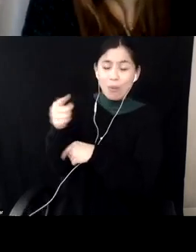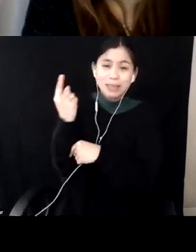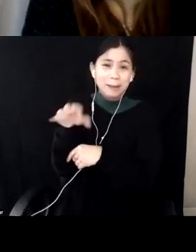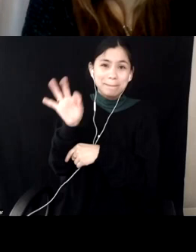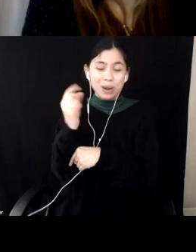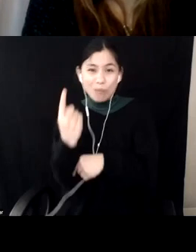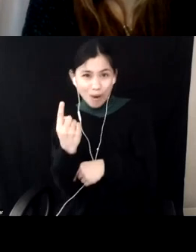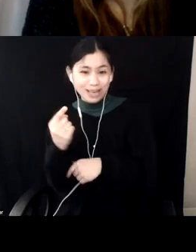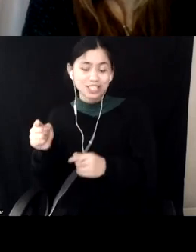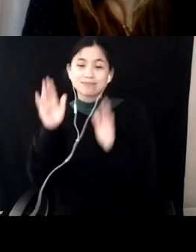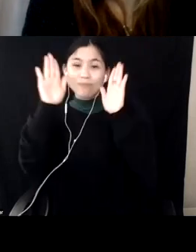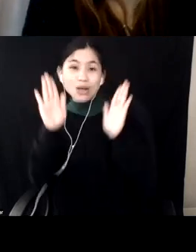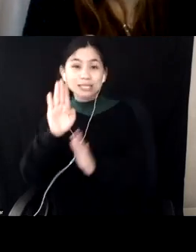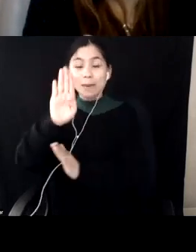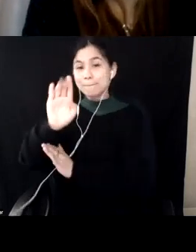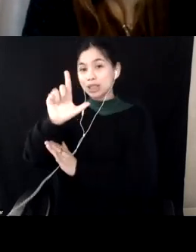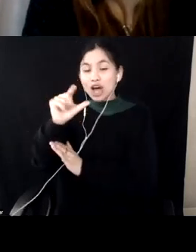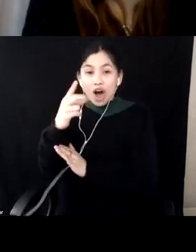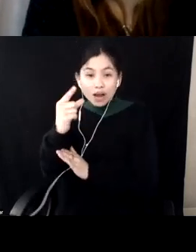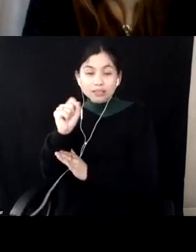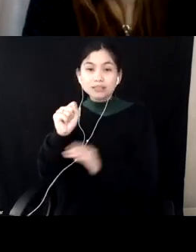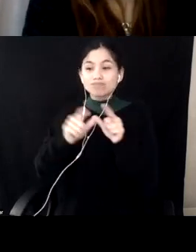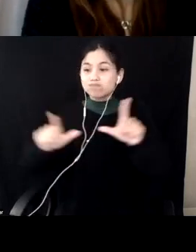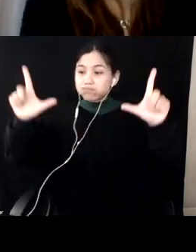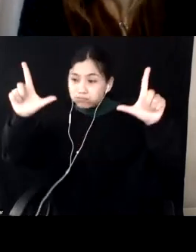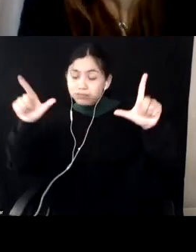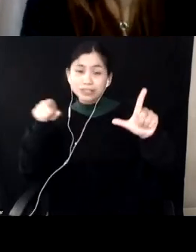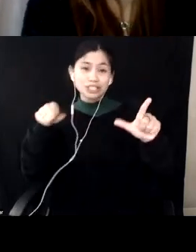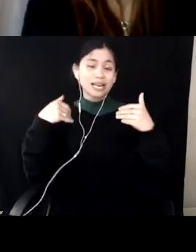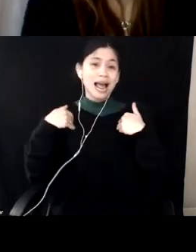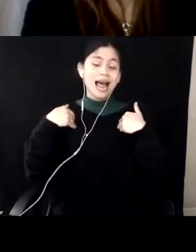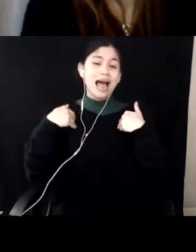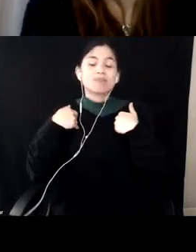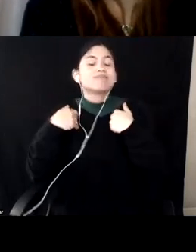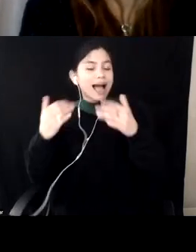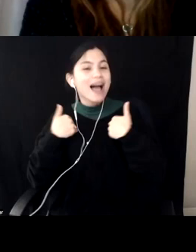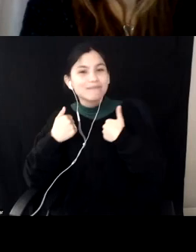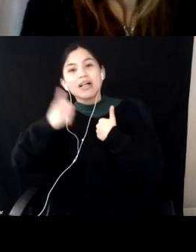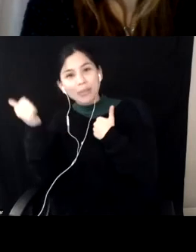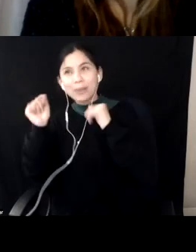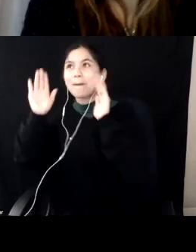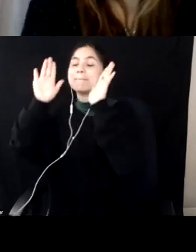so many other amazing deaf Latinx